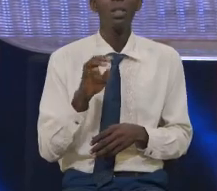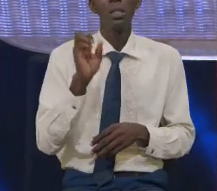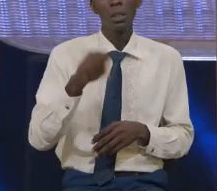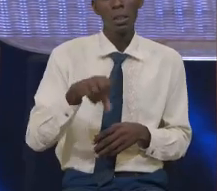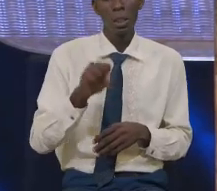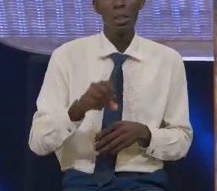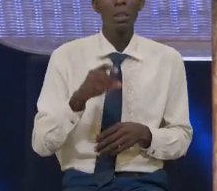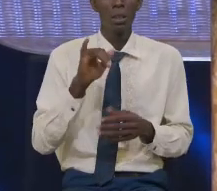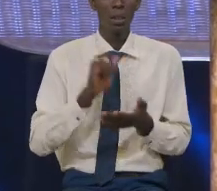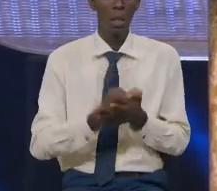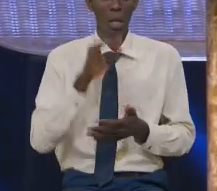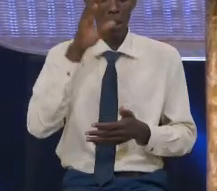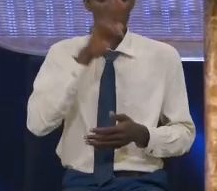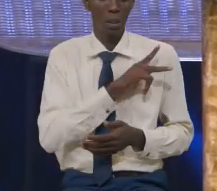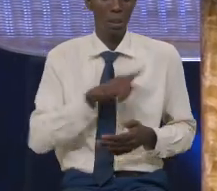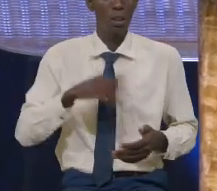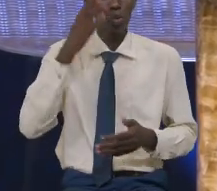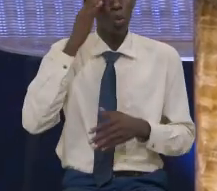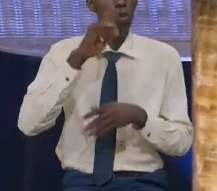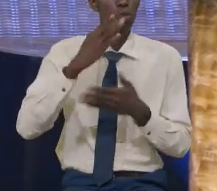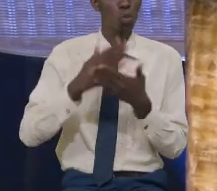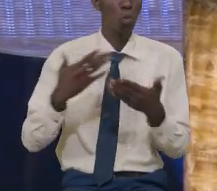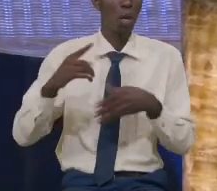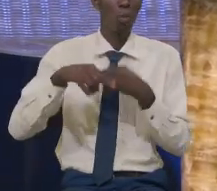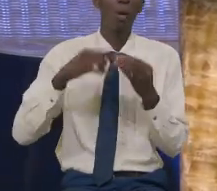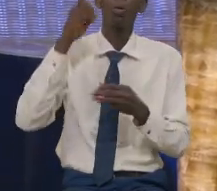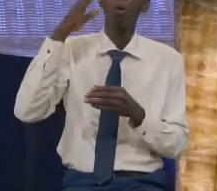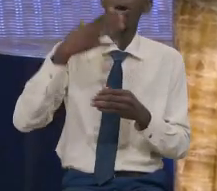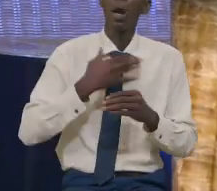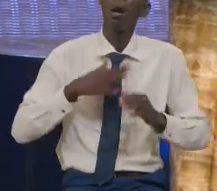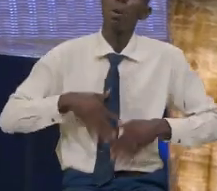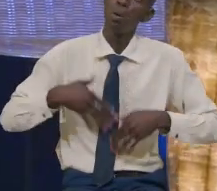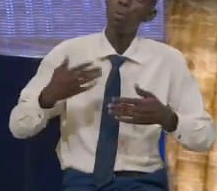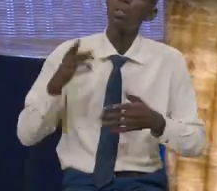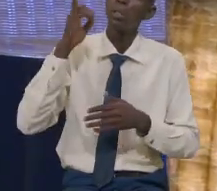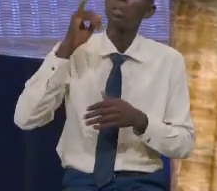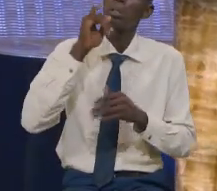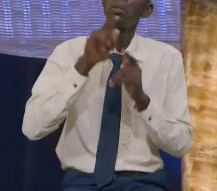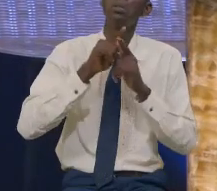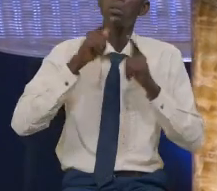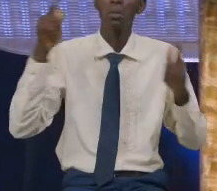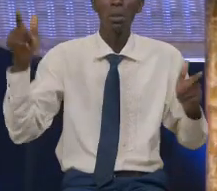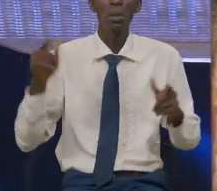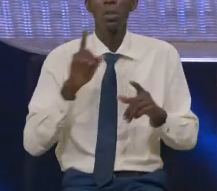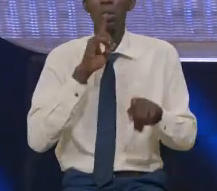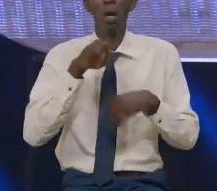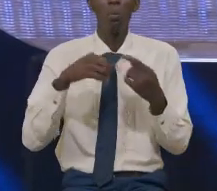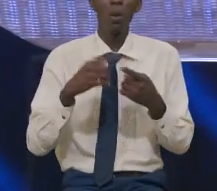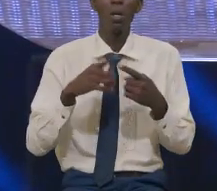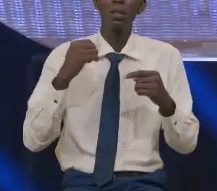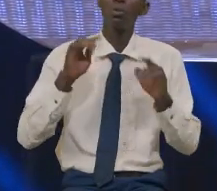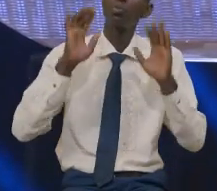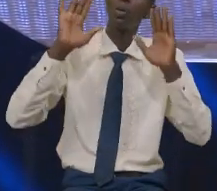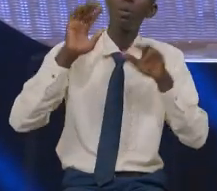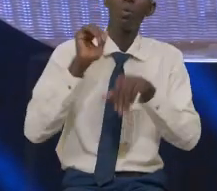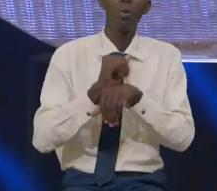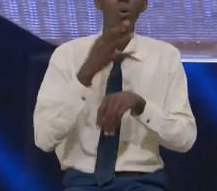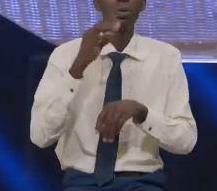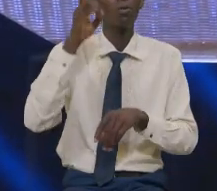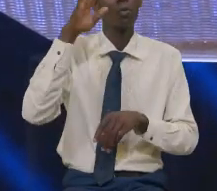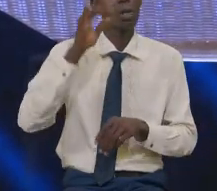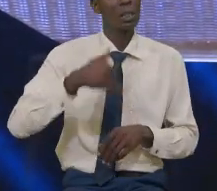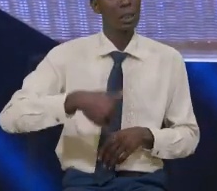about God, and he confessed that he comprehended the attributes of God, yet you can see that he